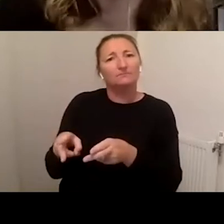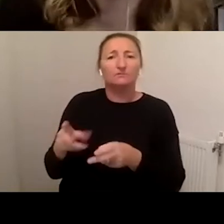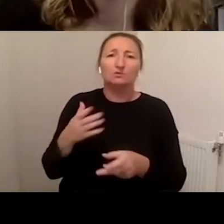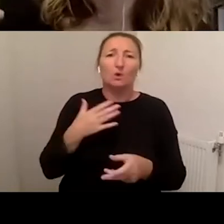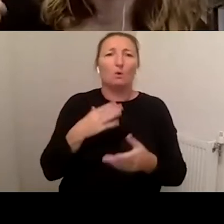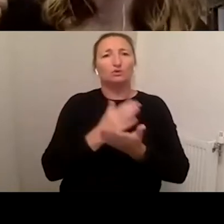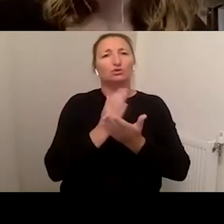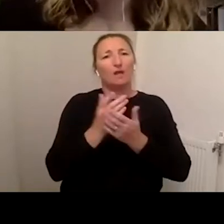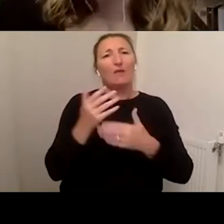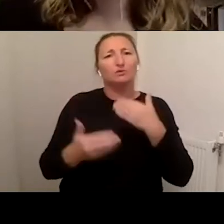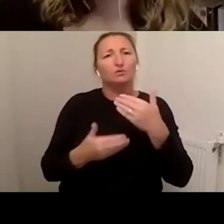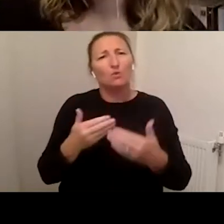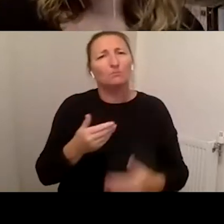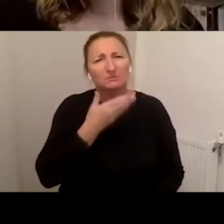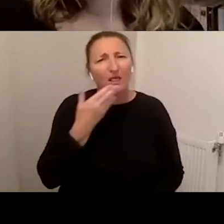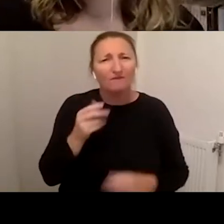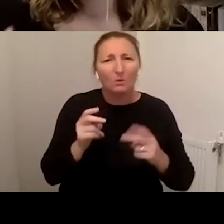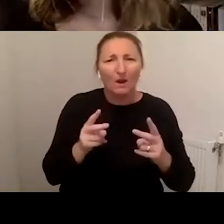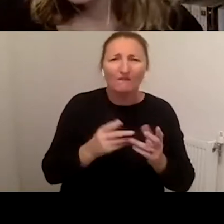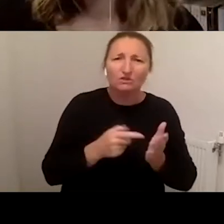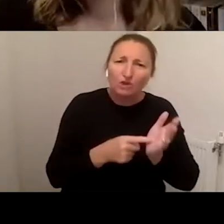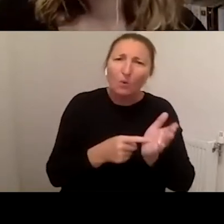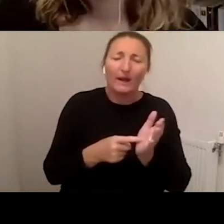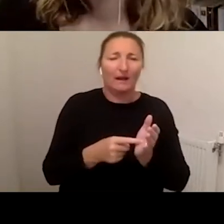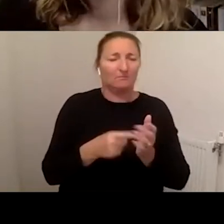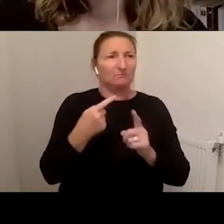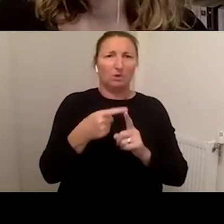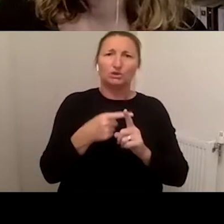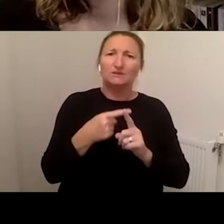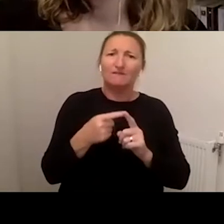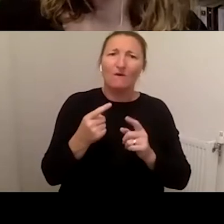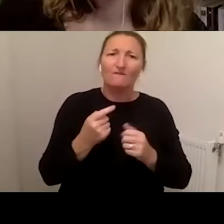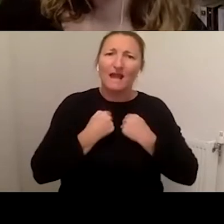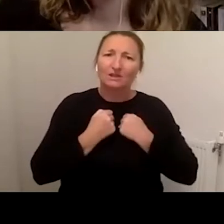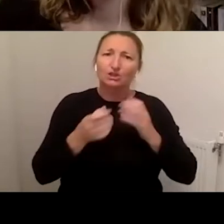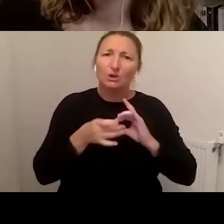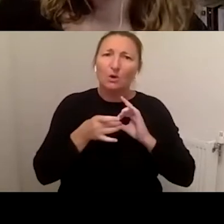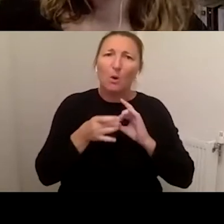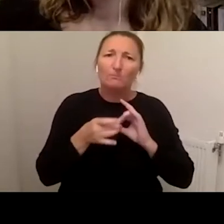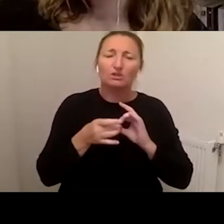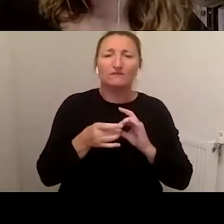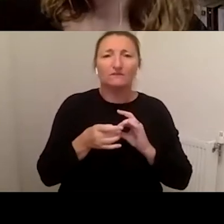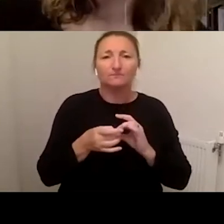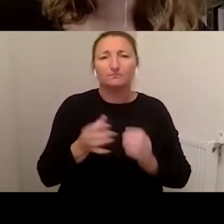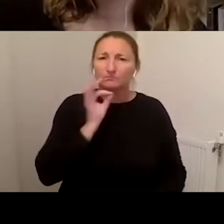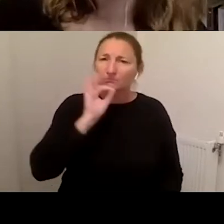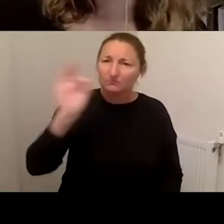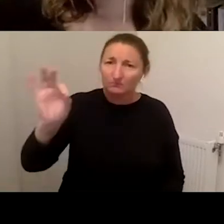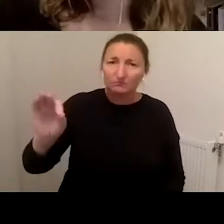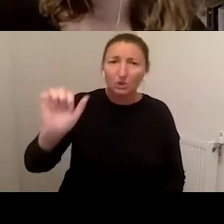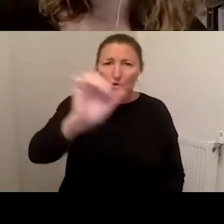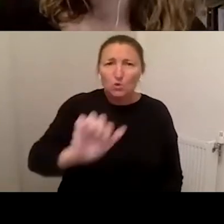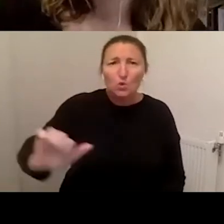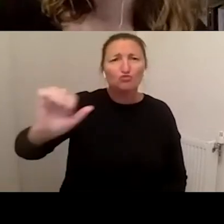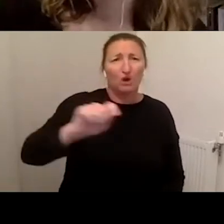to send it back to you, Dirk. Is there anything, you've worked with so many energy cooperatives all over Europe, you must hear stories like this all